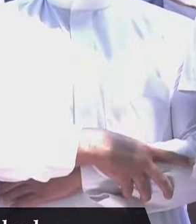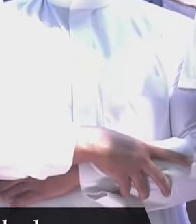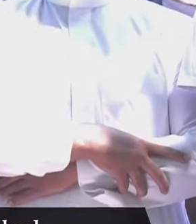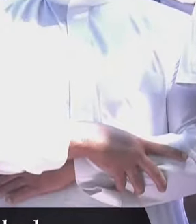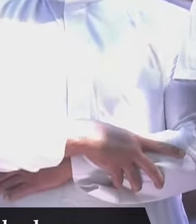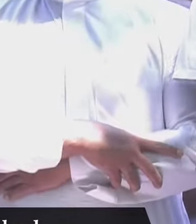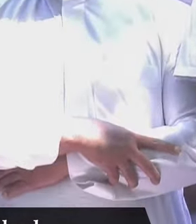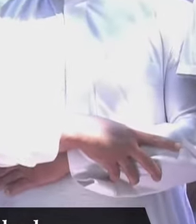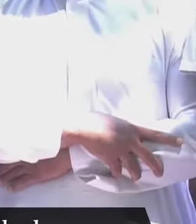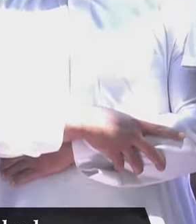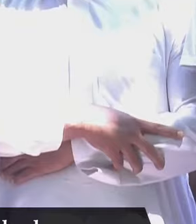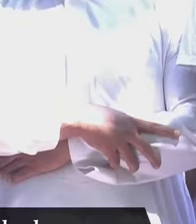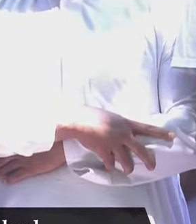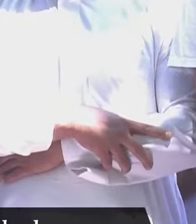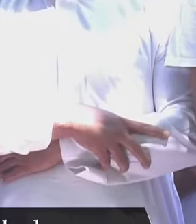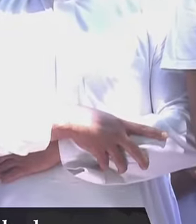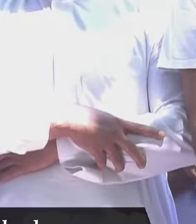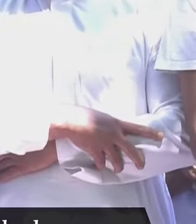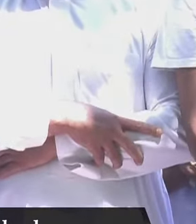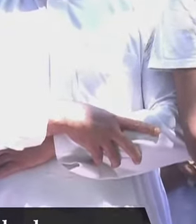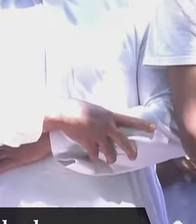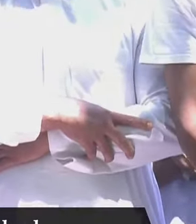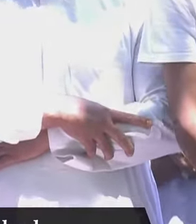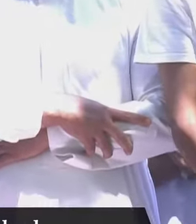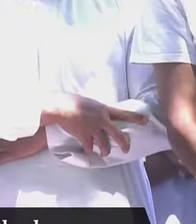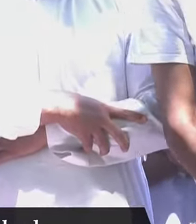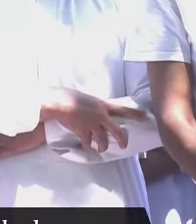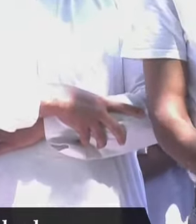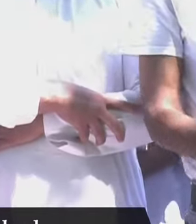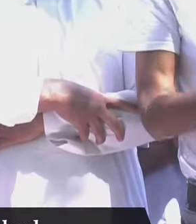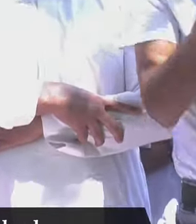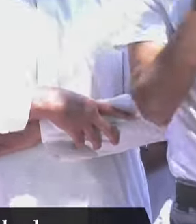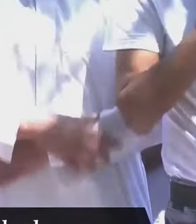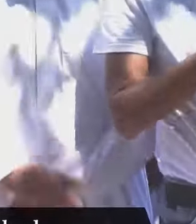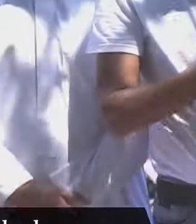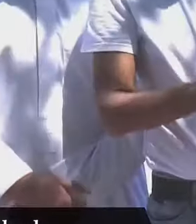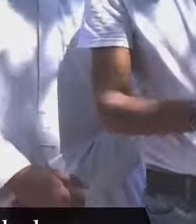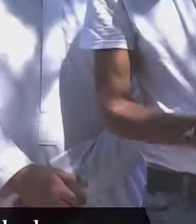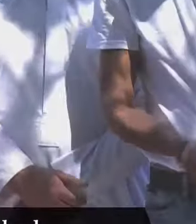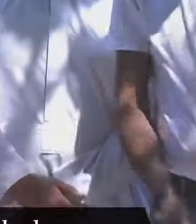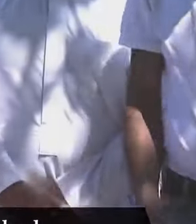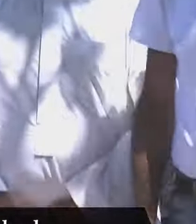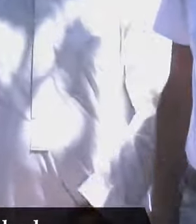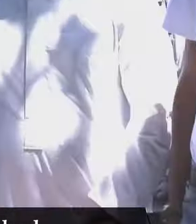Assalamu alaykum wa rahmatullah. Assalamu alaykum wa rahmatullah.